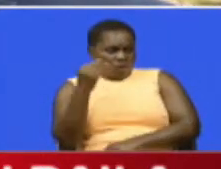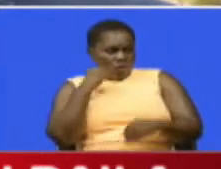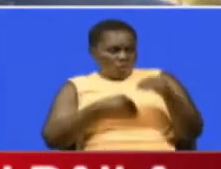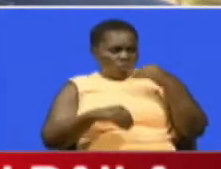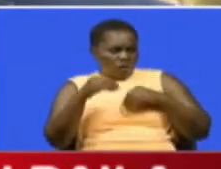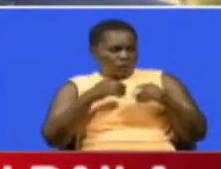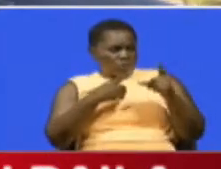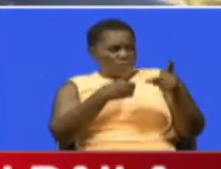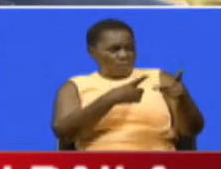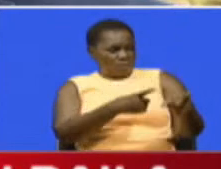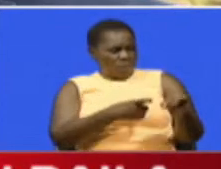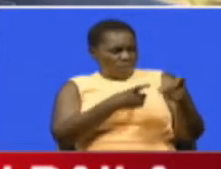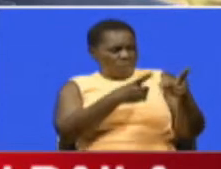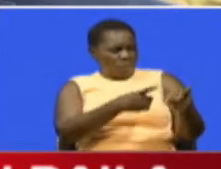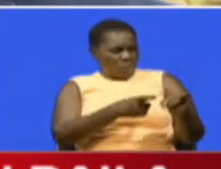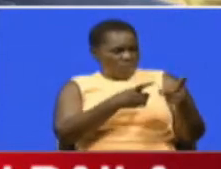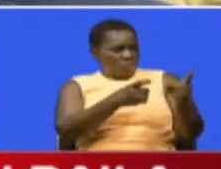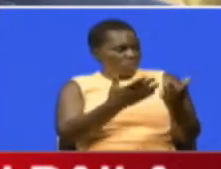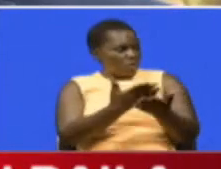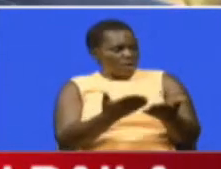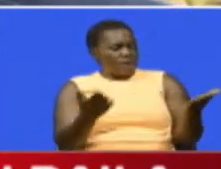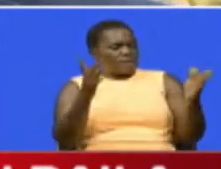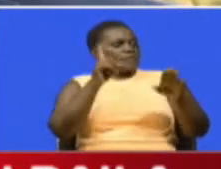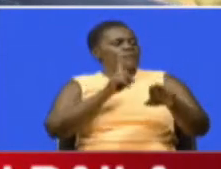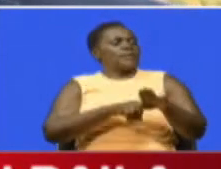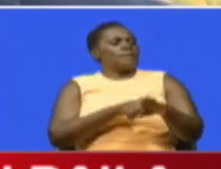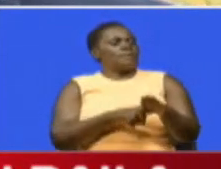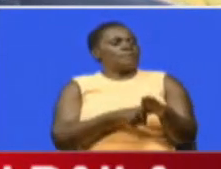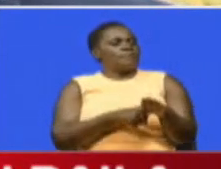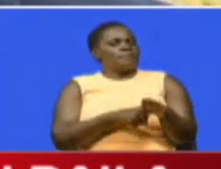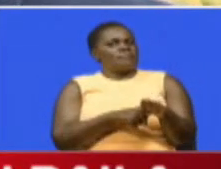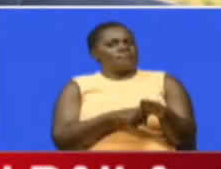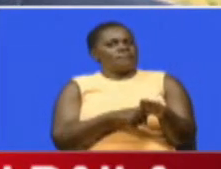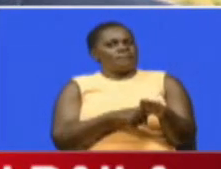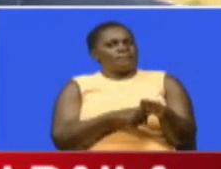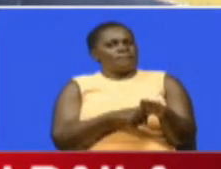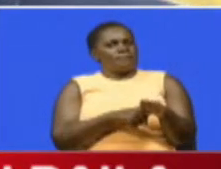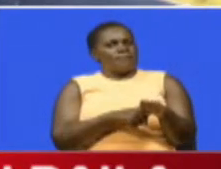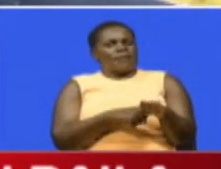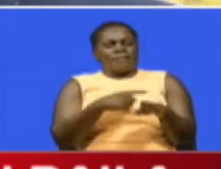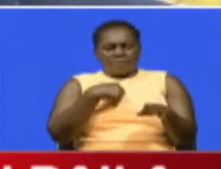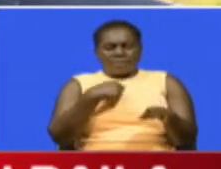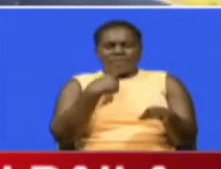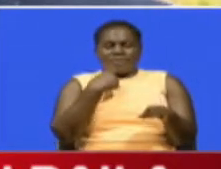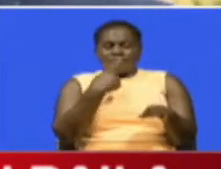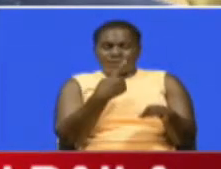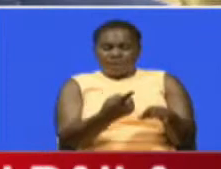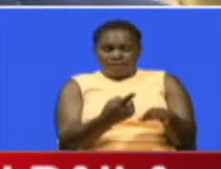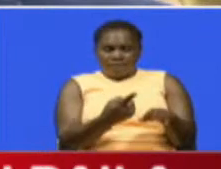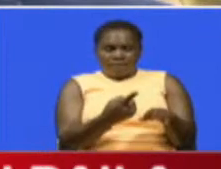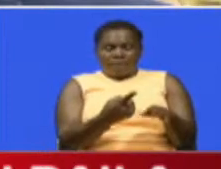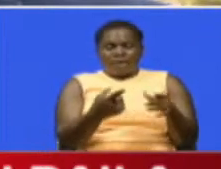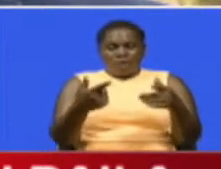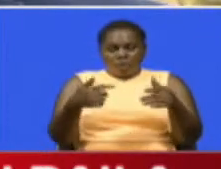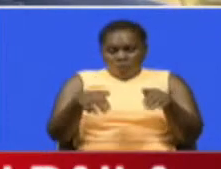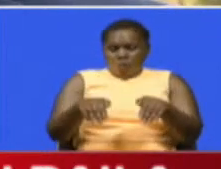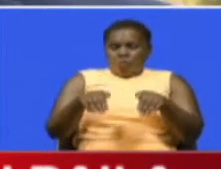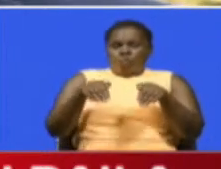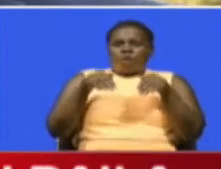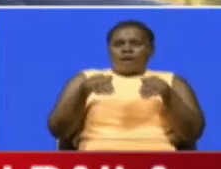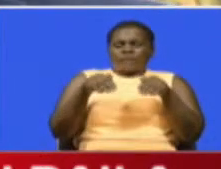be condemned wherever it rears its ugly face. And that I'd say that, look, let us wait for